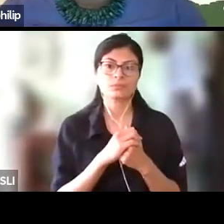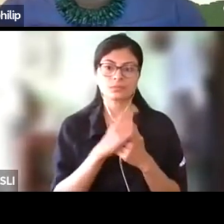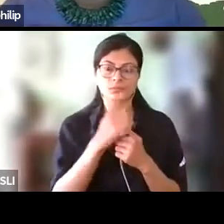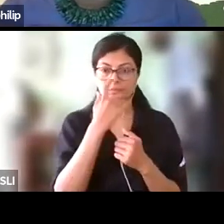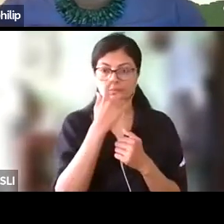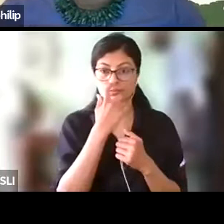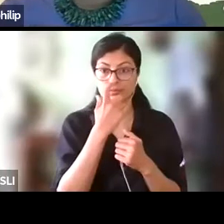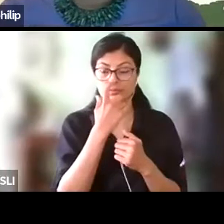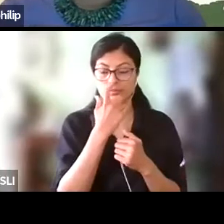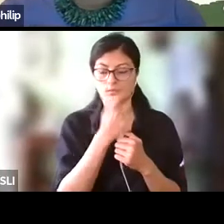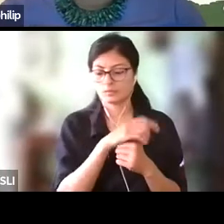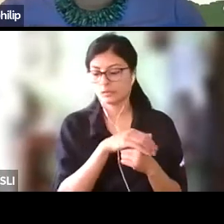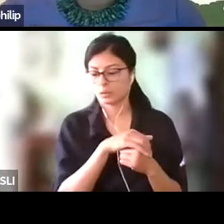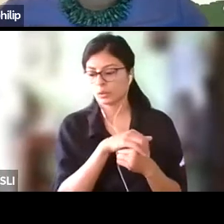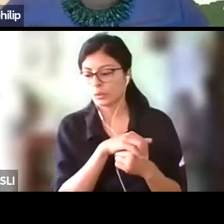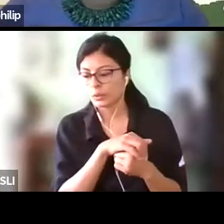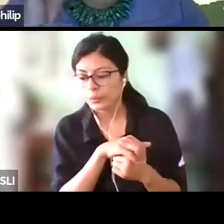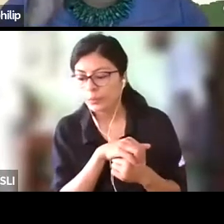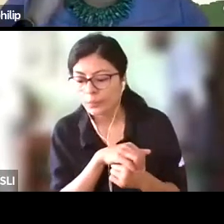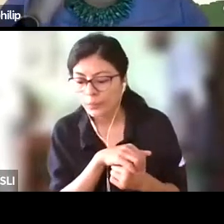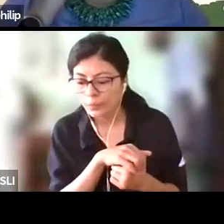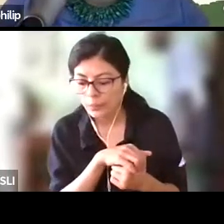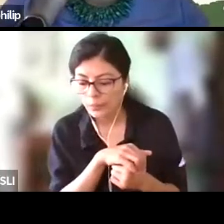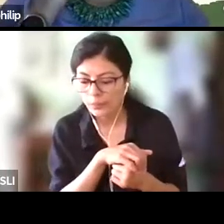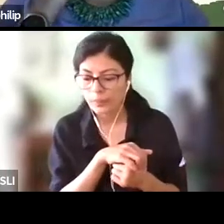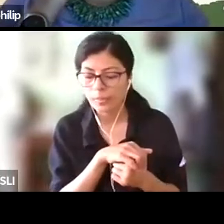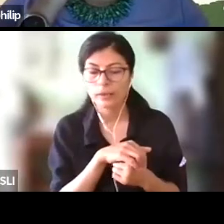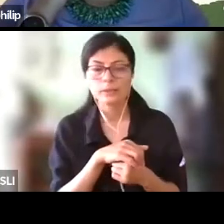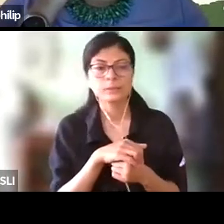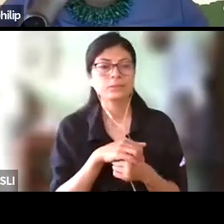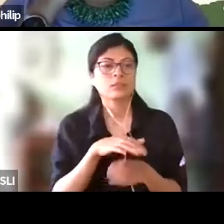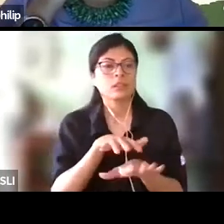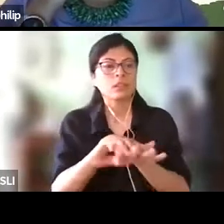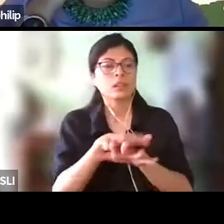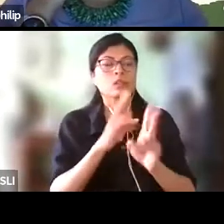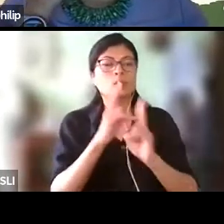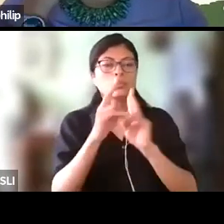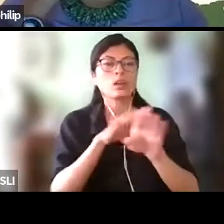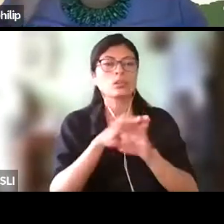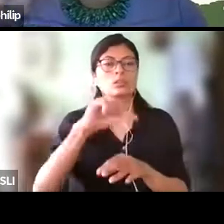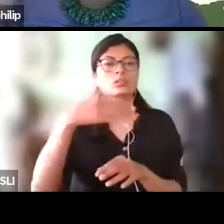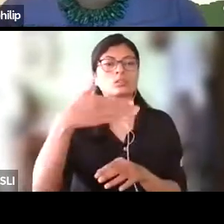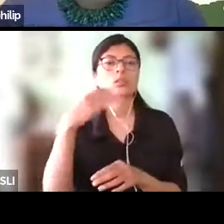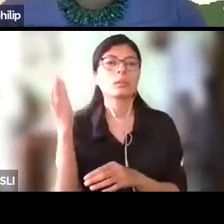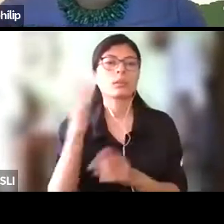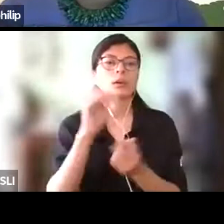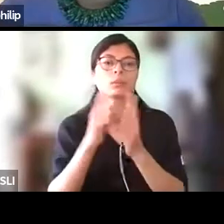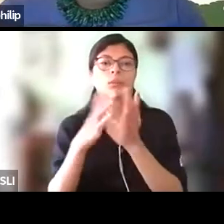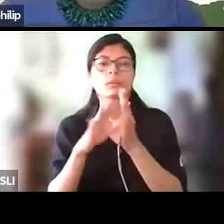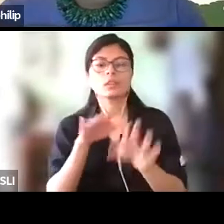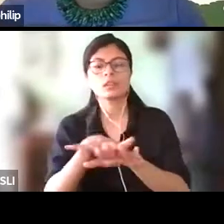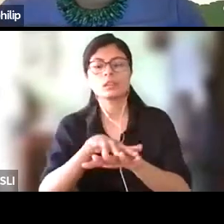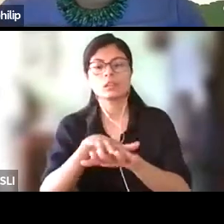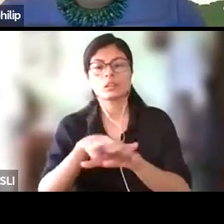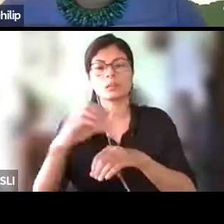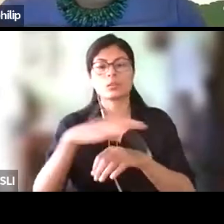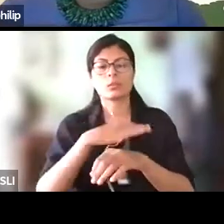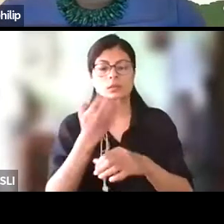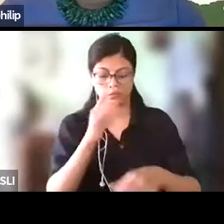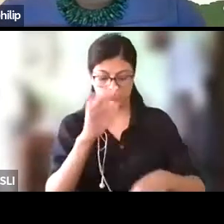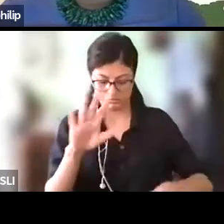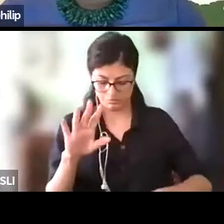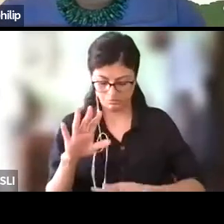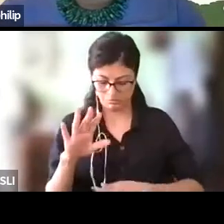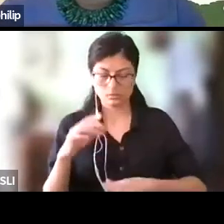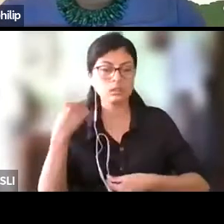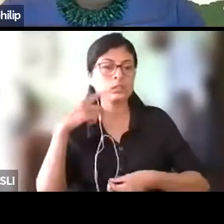their day-to-day activities, that climate change for them is something that is for the governments, or, you know, for academics, for researchers,